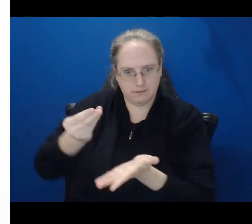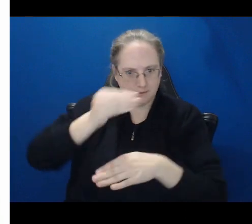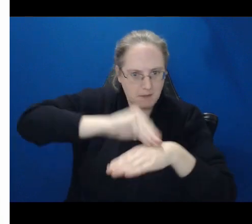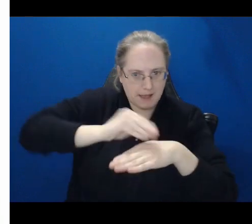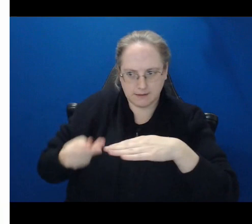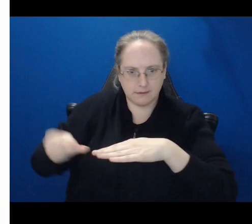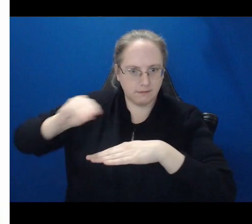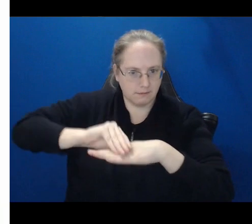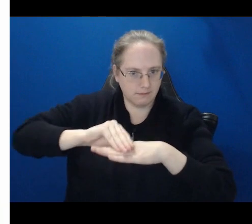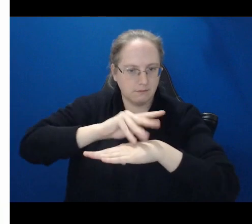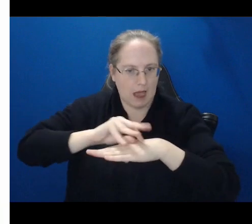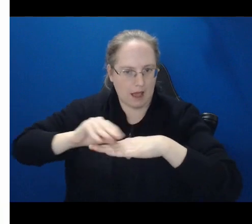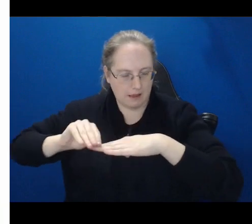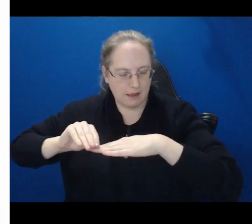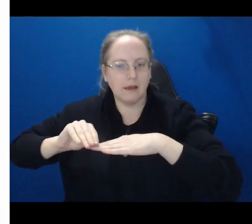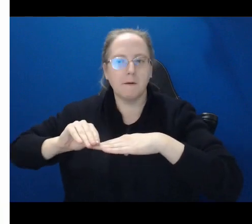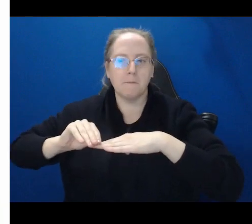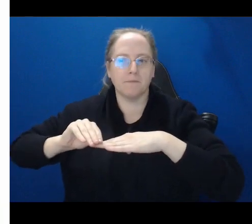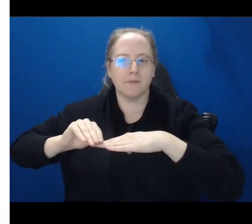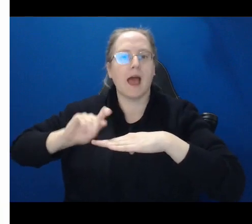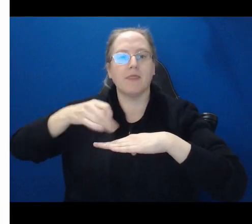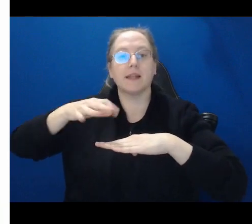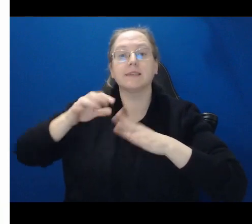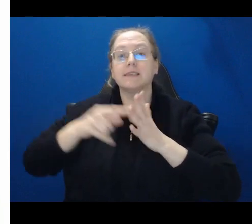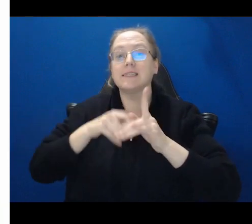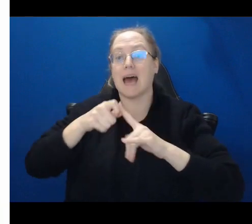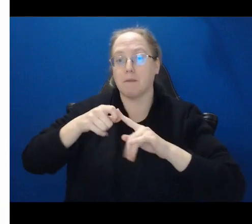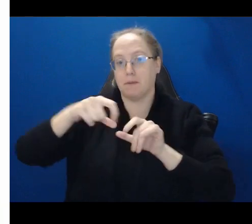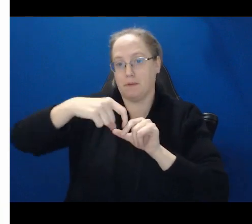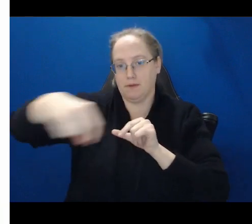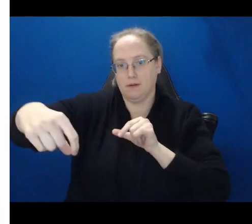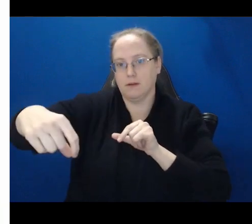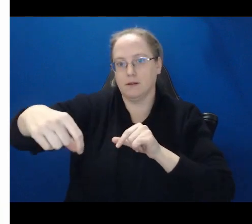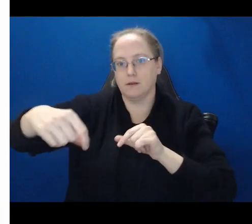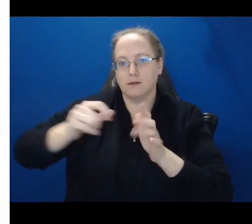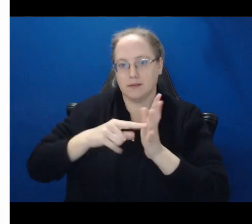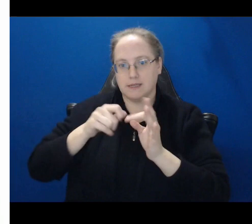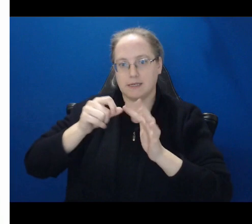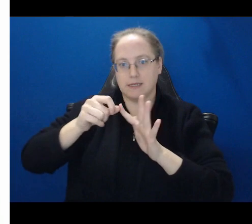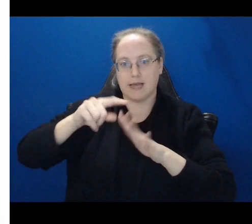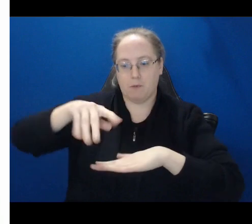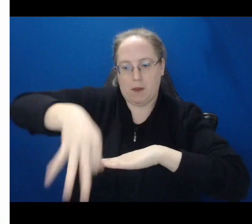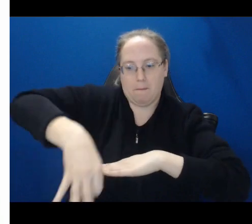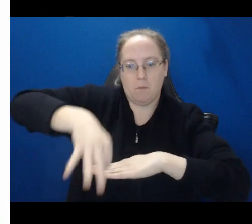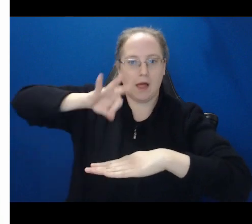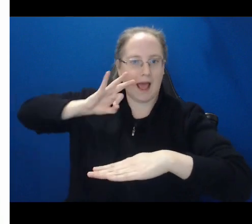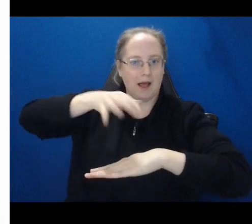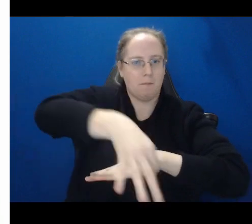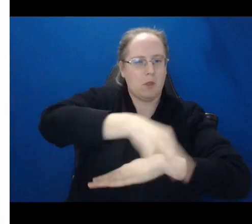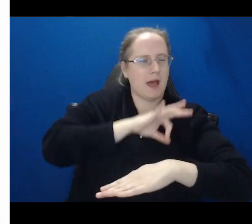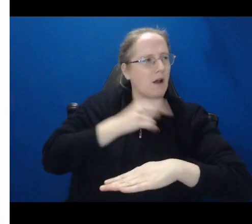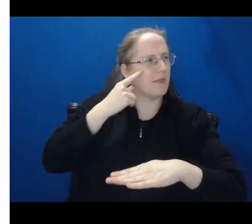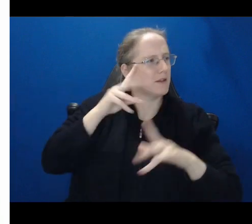of pulling the tape out of that layer. I think in signwriting they call it weeding out the vinyl,